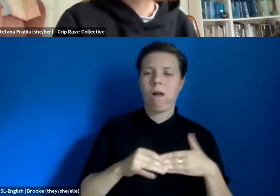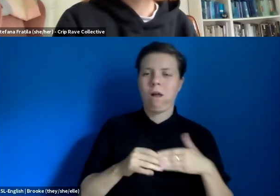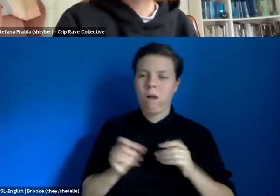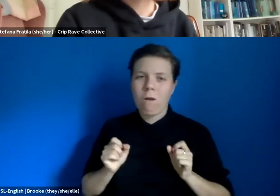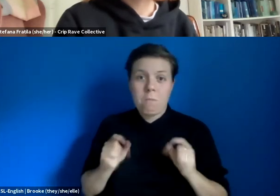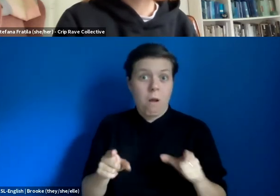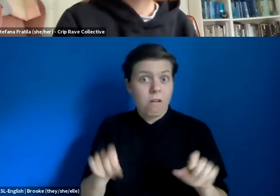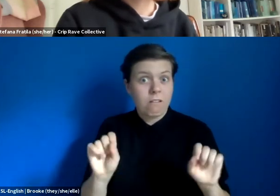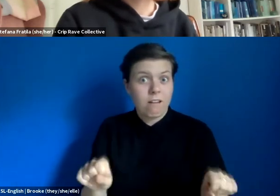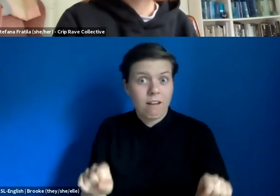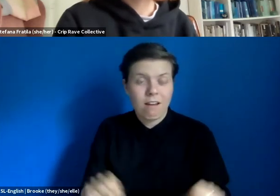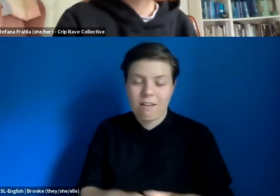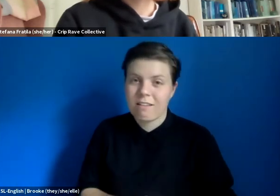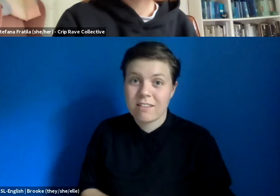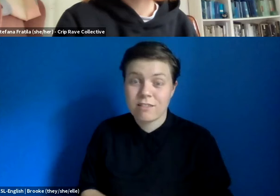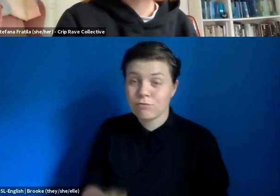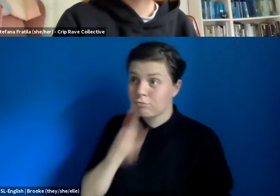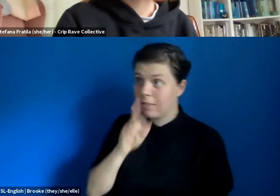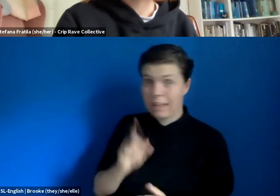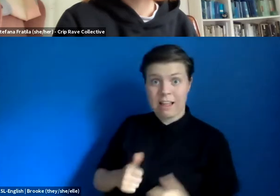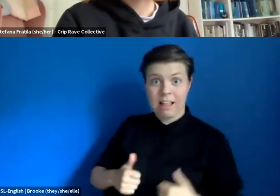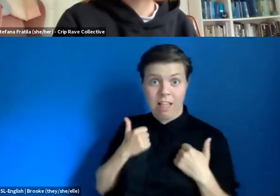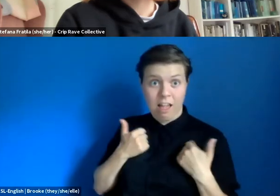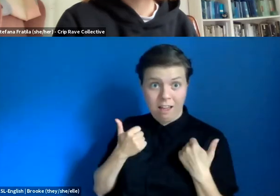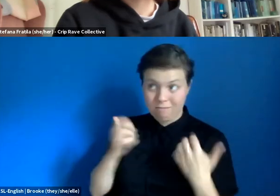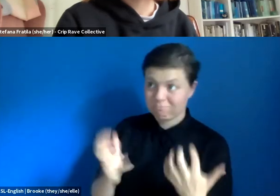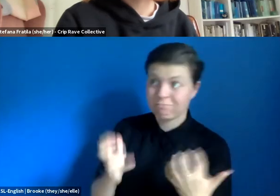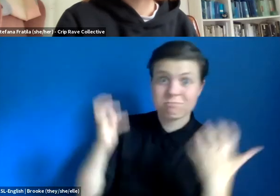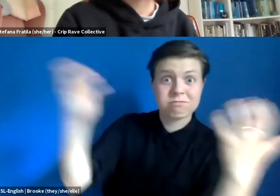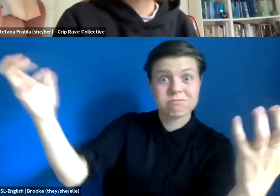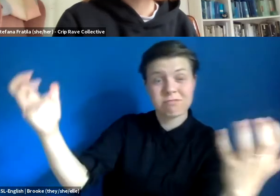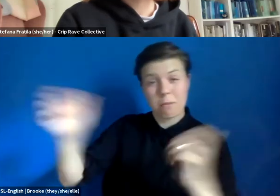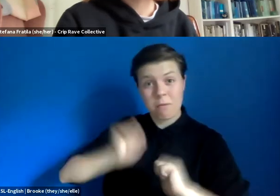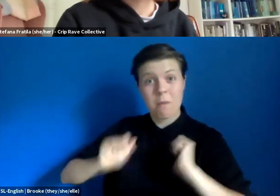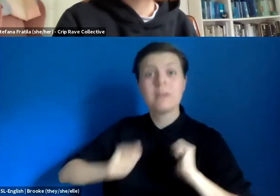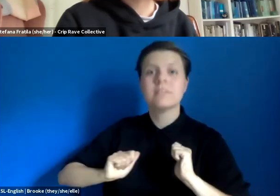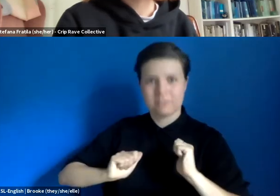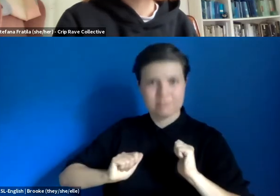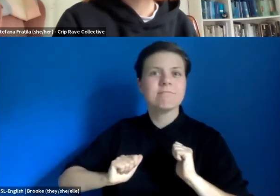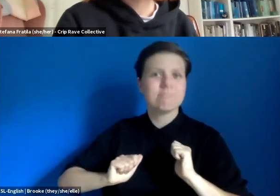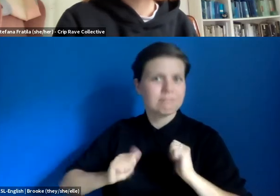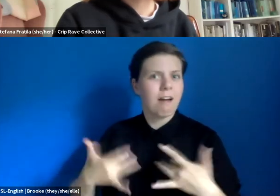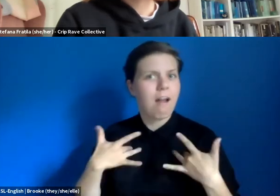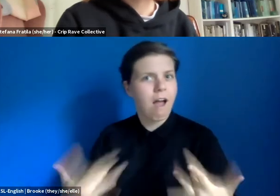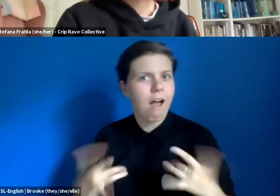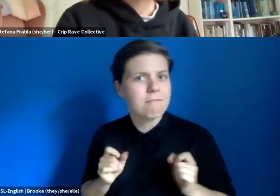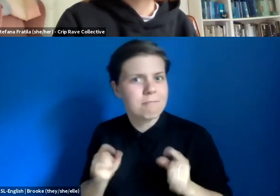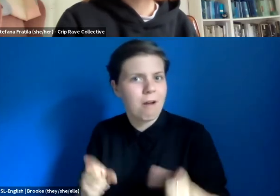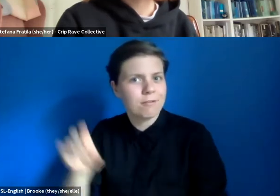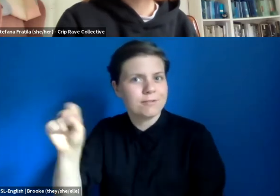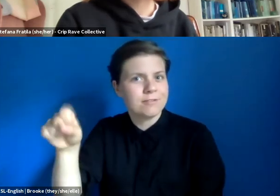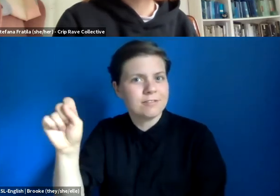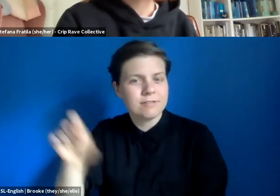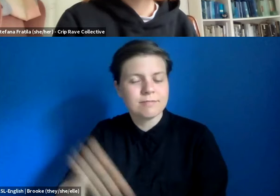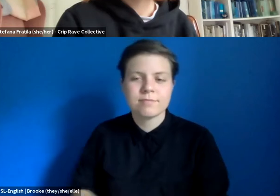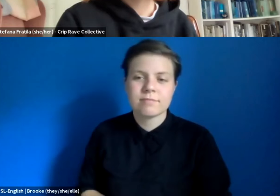improvisation is vital in that extent. Now, let's fast forward 2021,